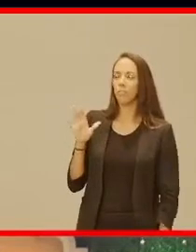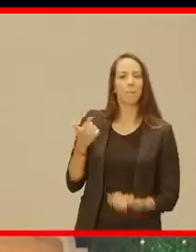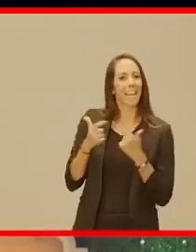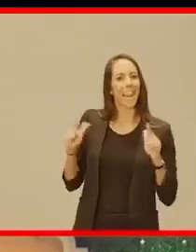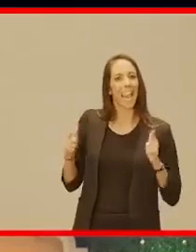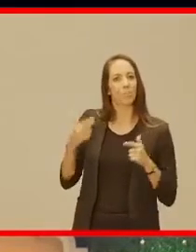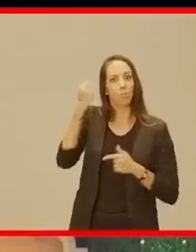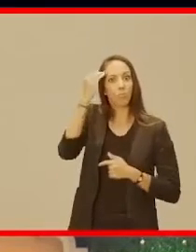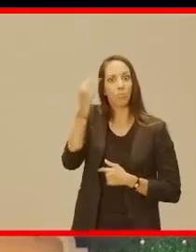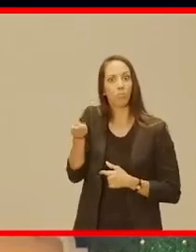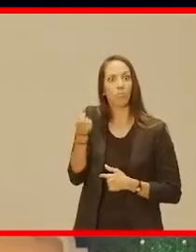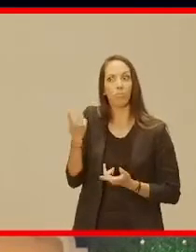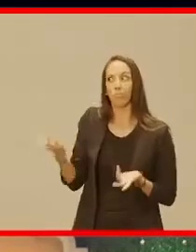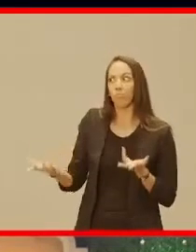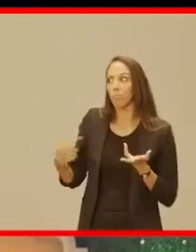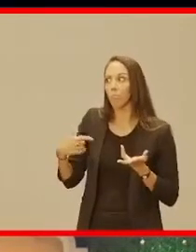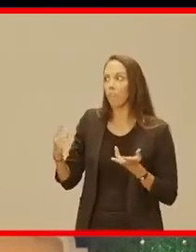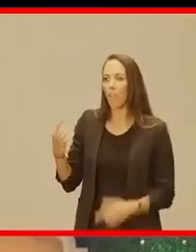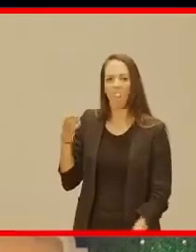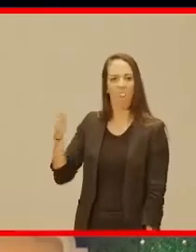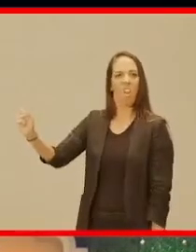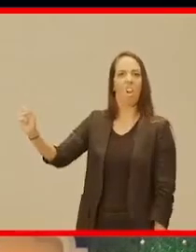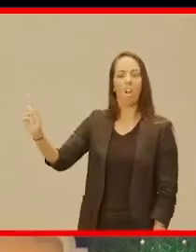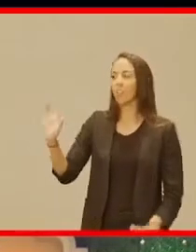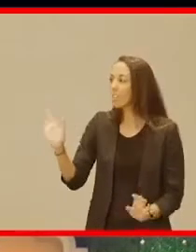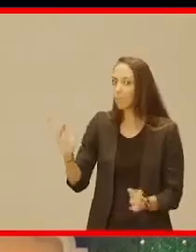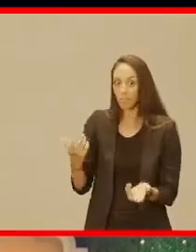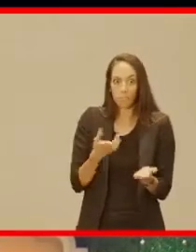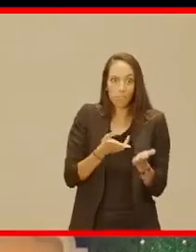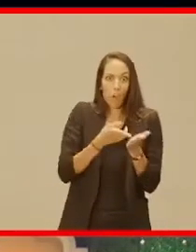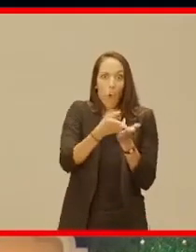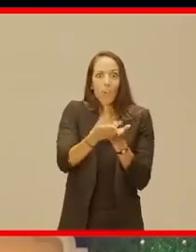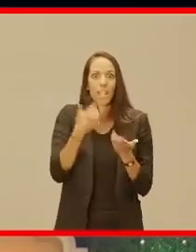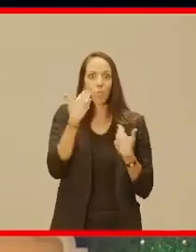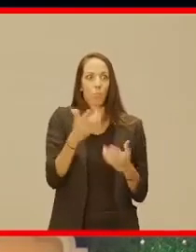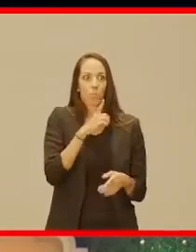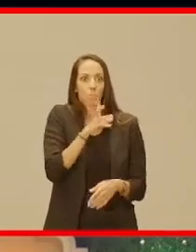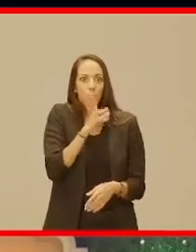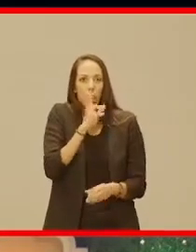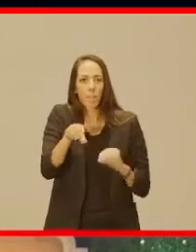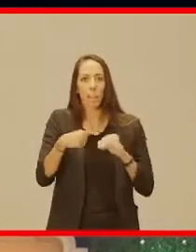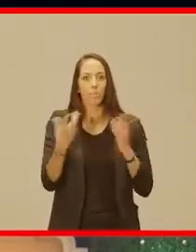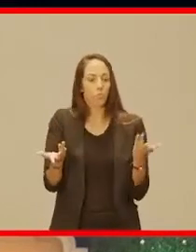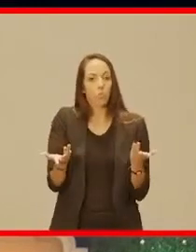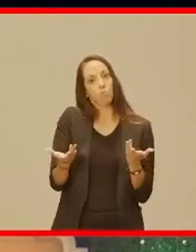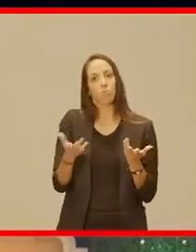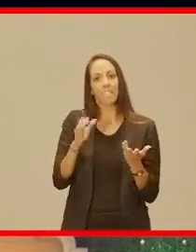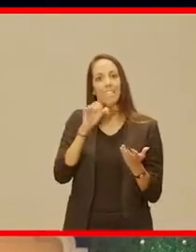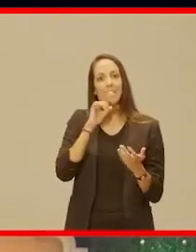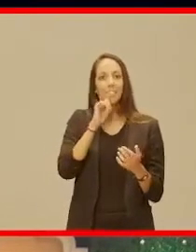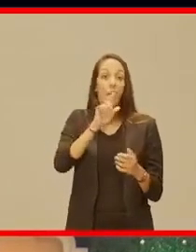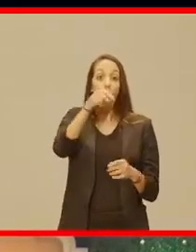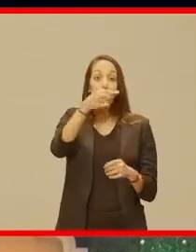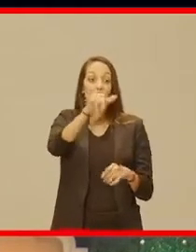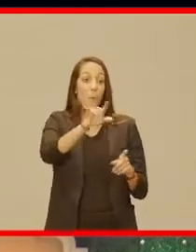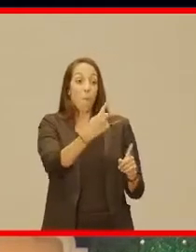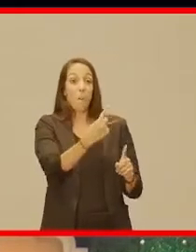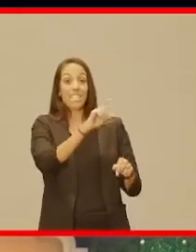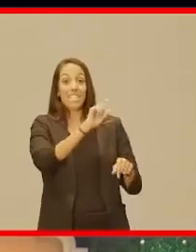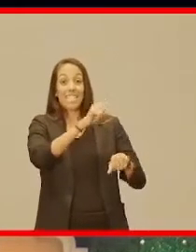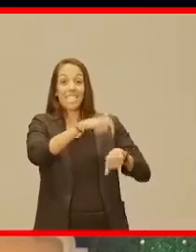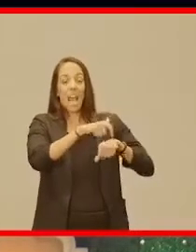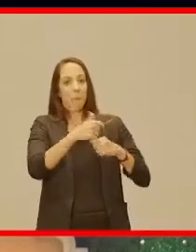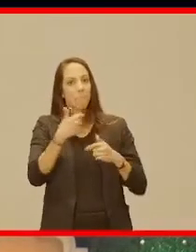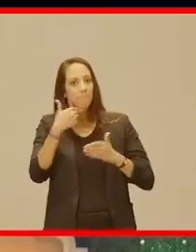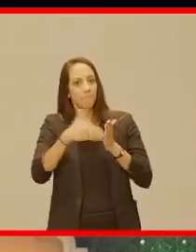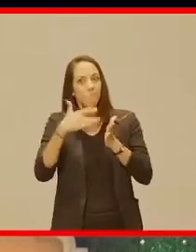being something bad, and now everybody's, snowballed into this one situation. So, yeah, into that